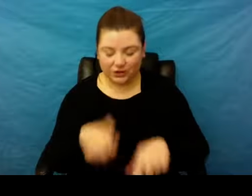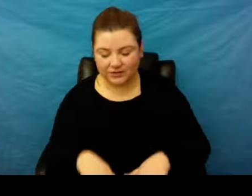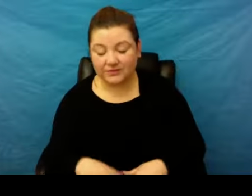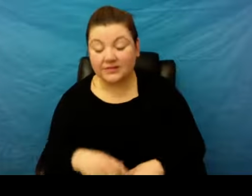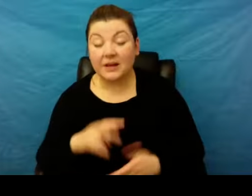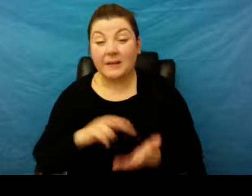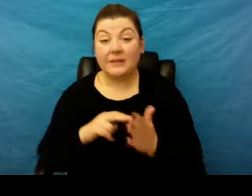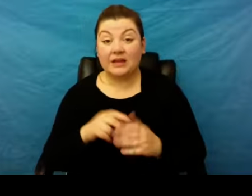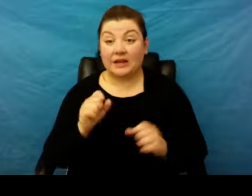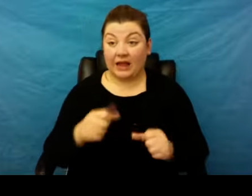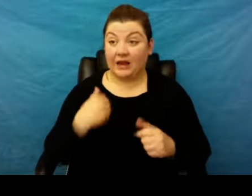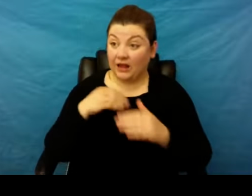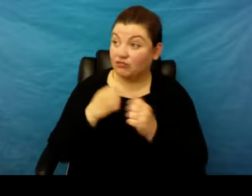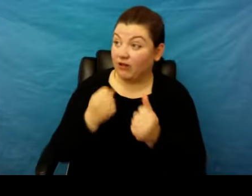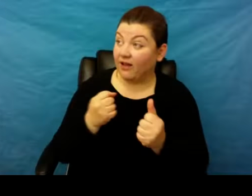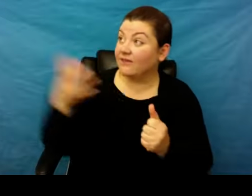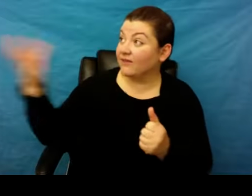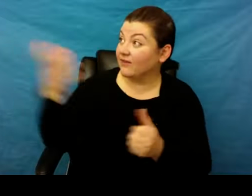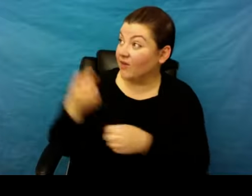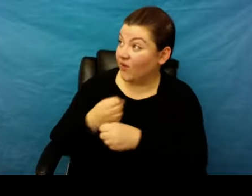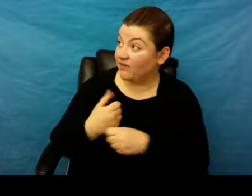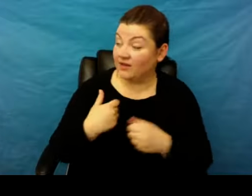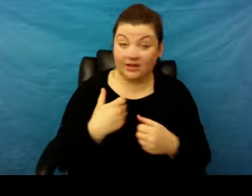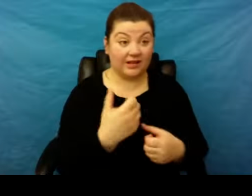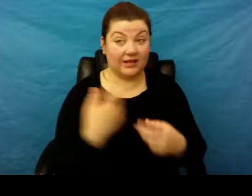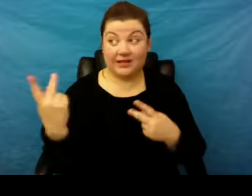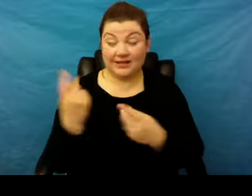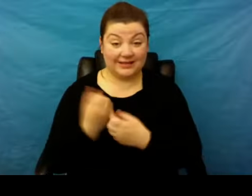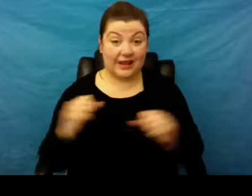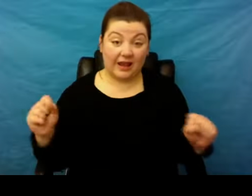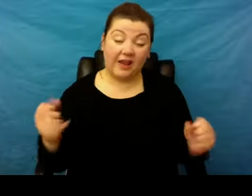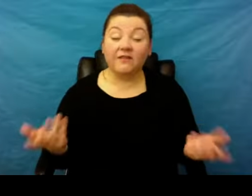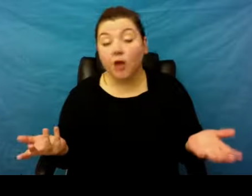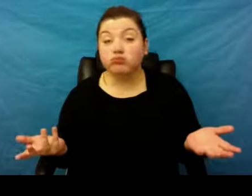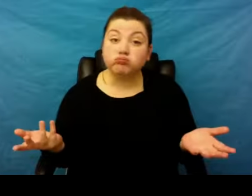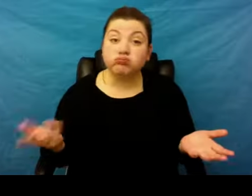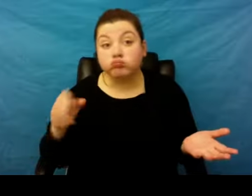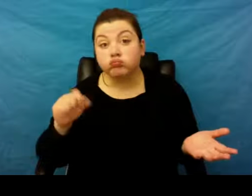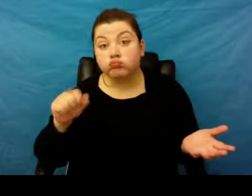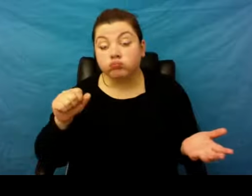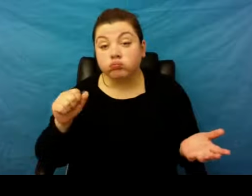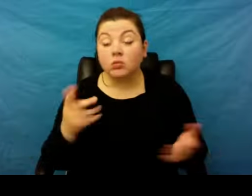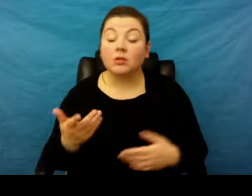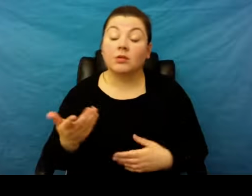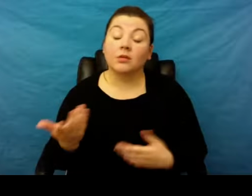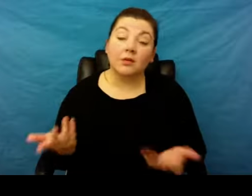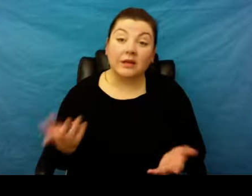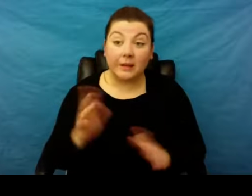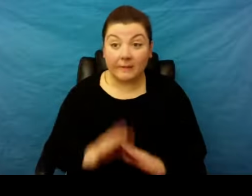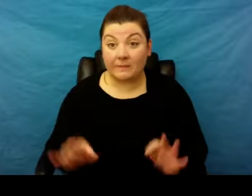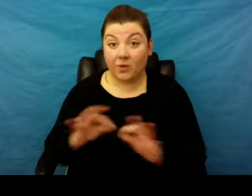that transaction? I think the answer is yes. Is it important that Starbucks and people at work there continue to have